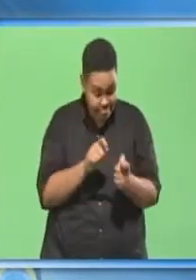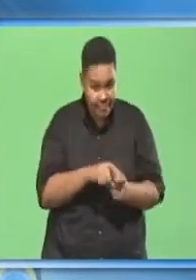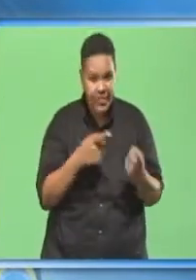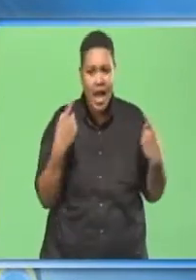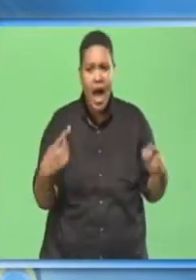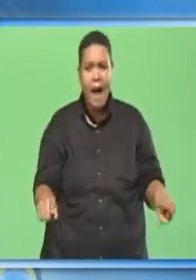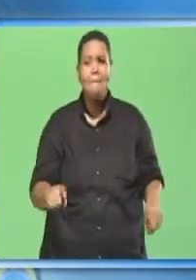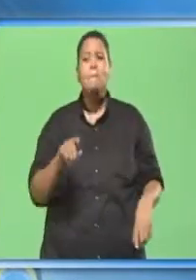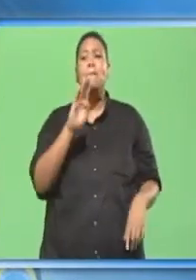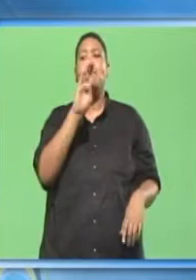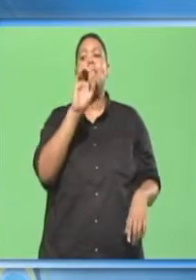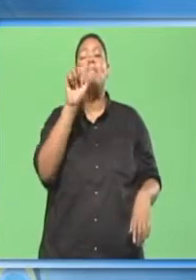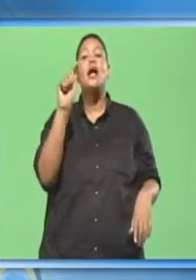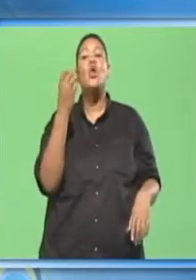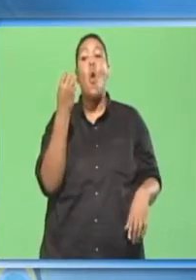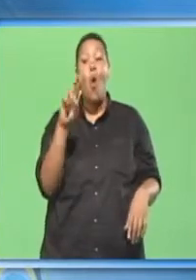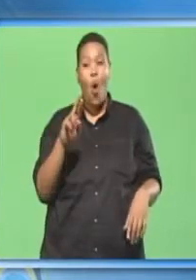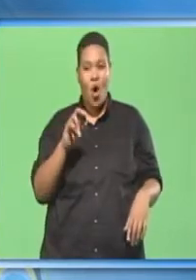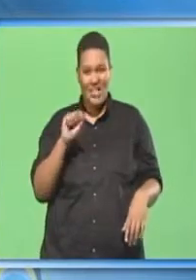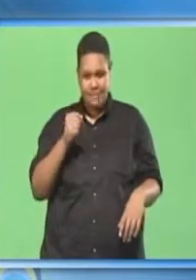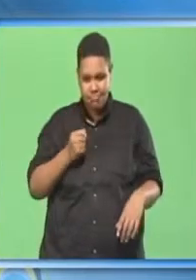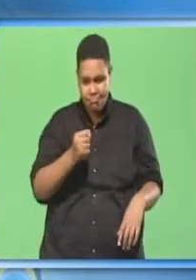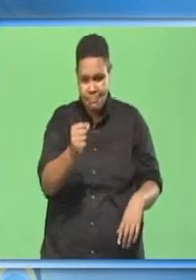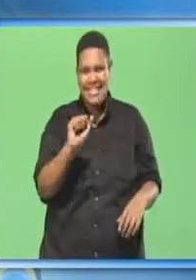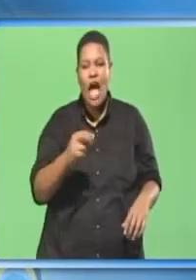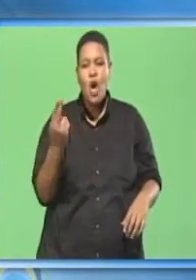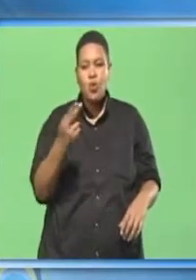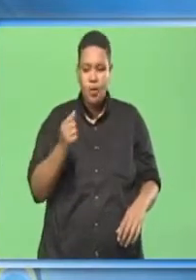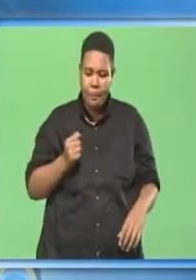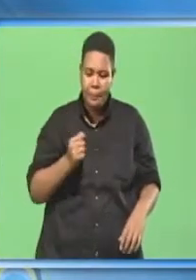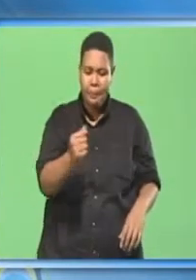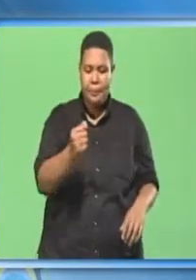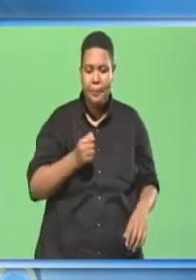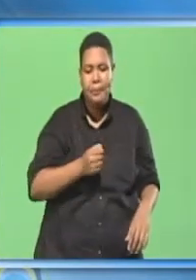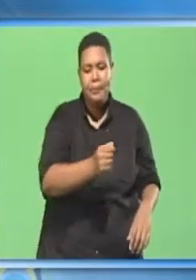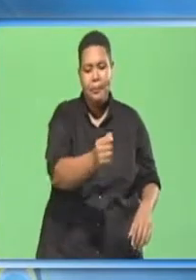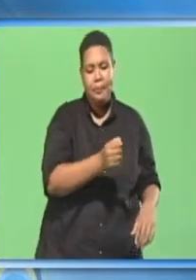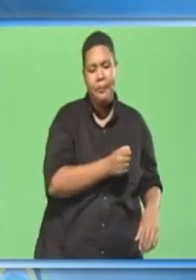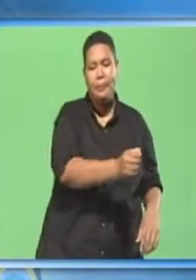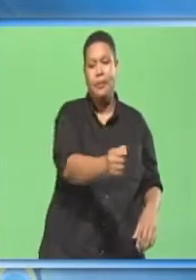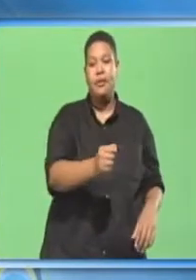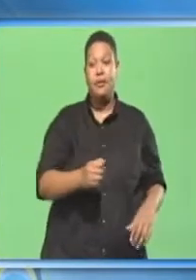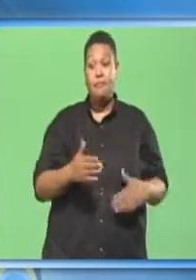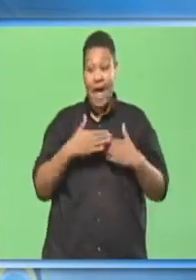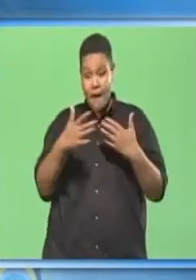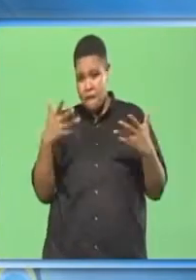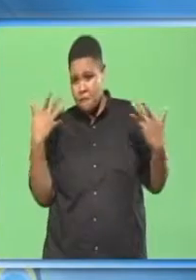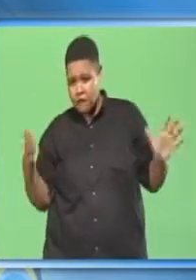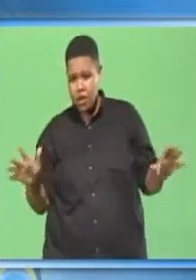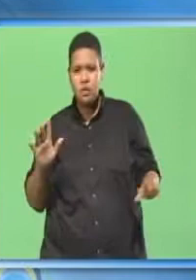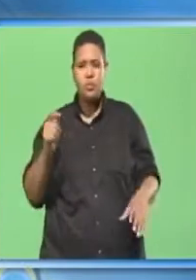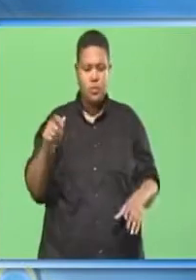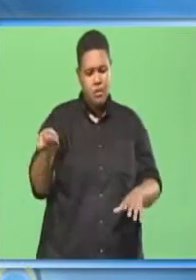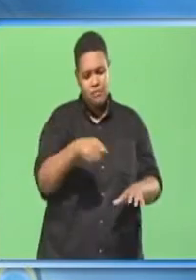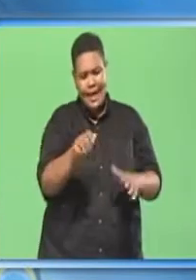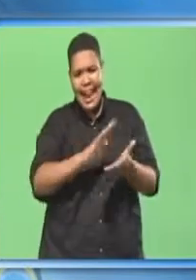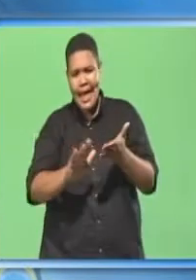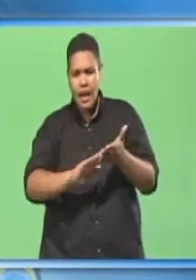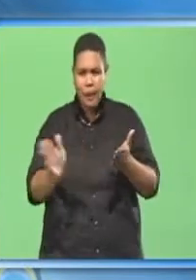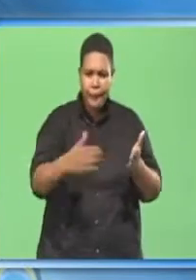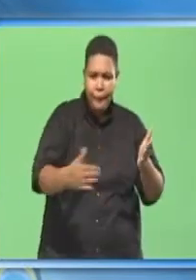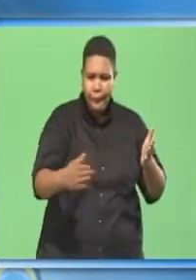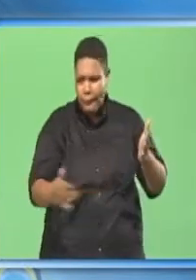belt and/or orbit sander can be used. After sanding, remove fine particles and dust